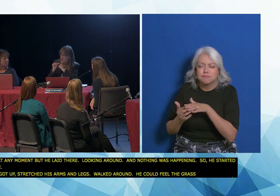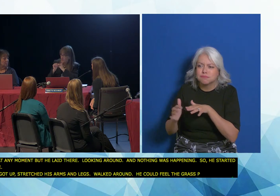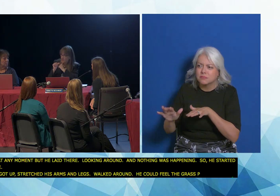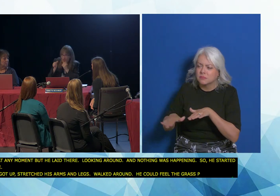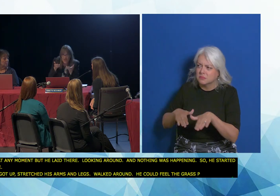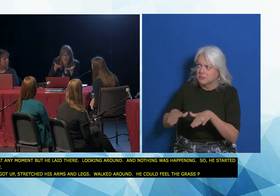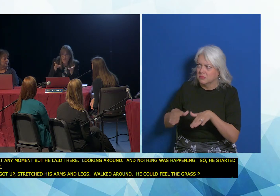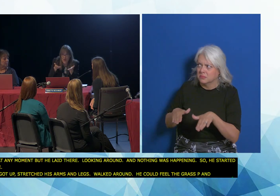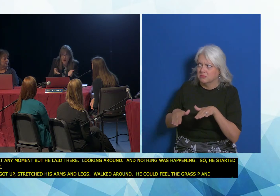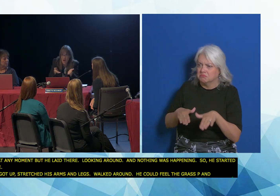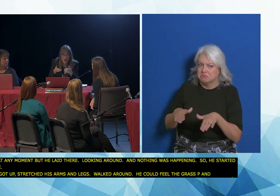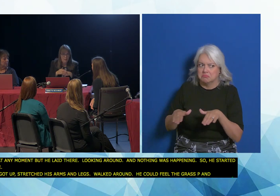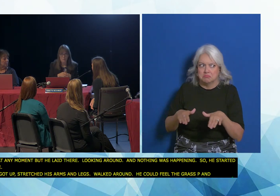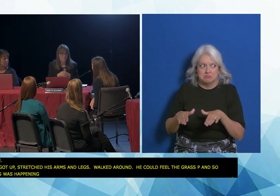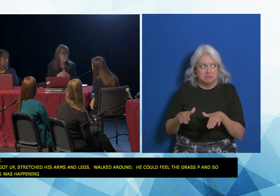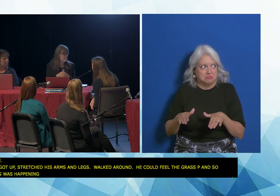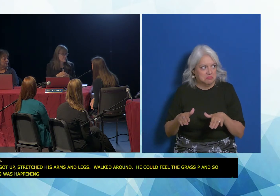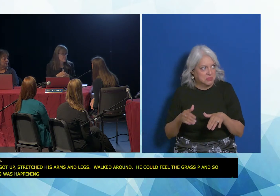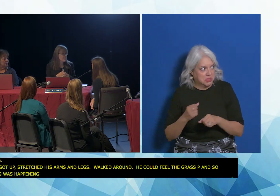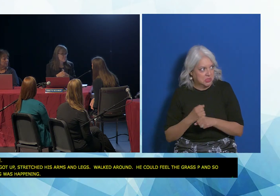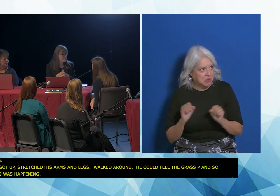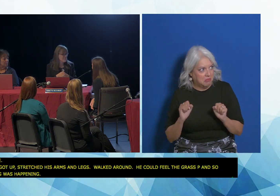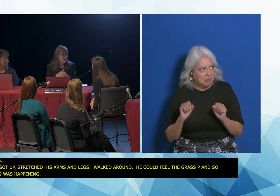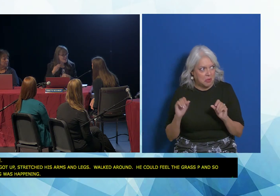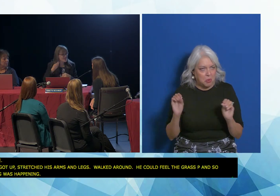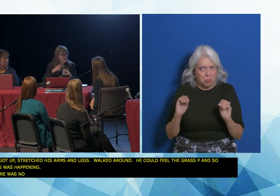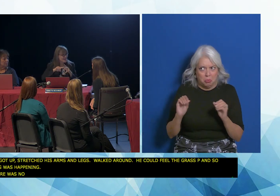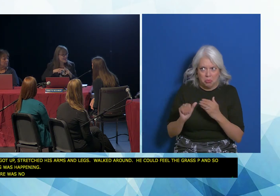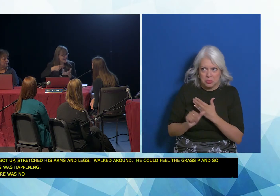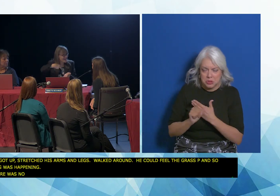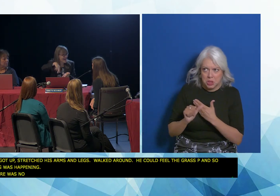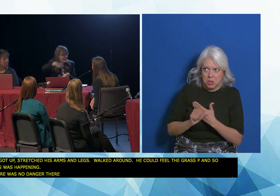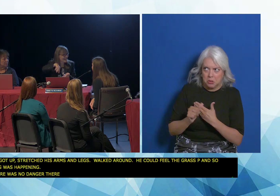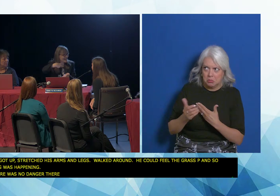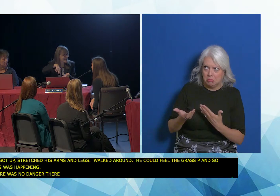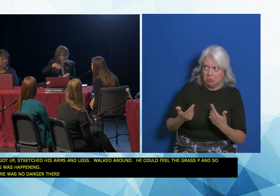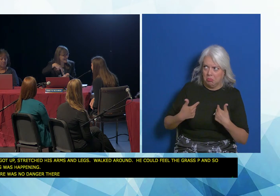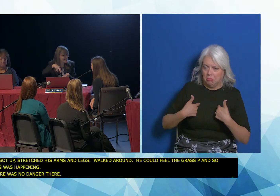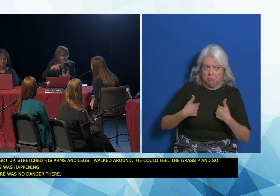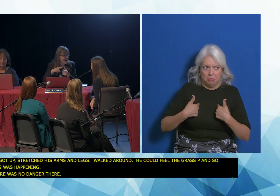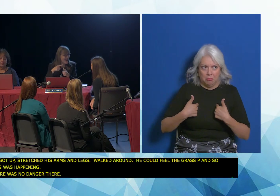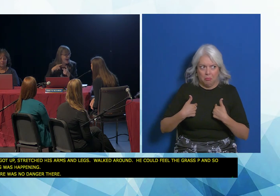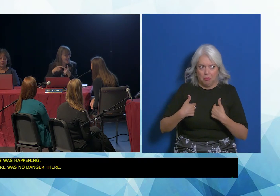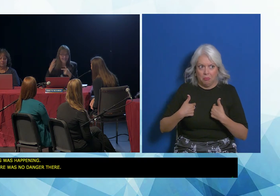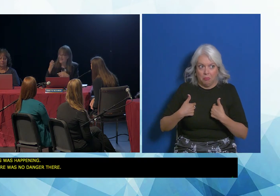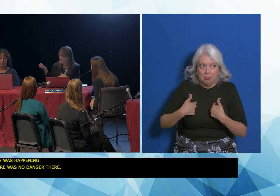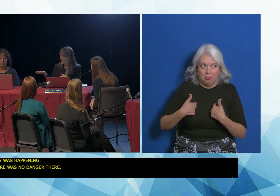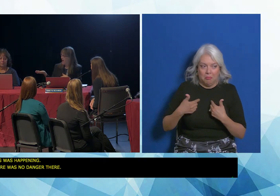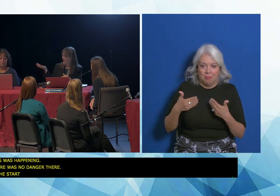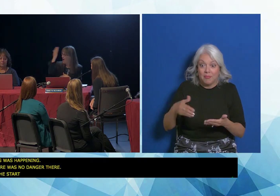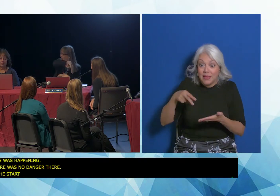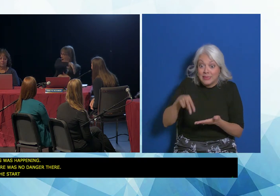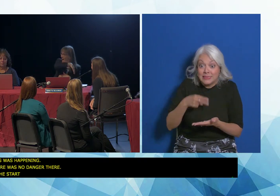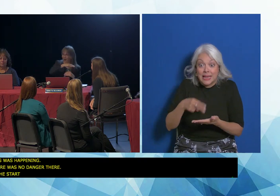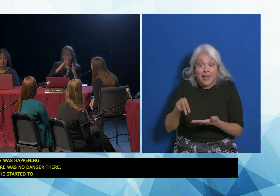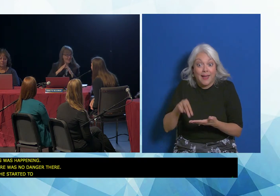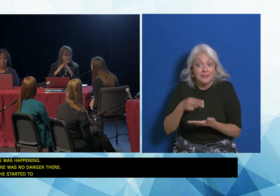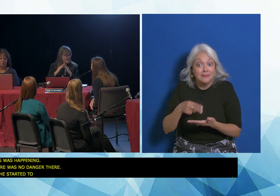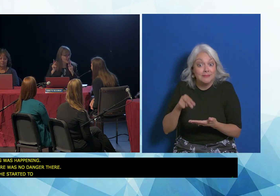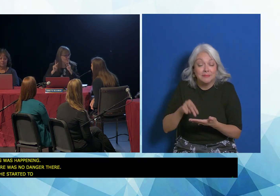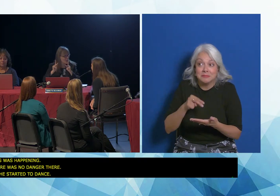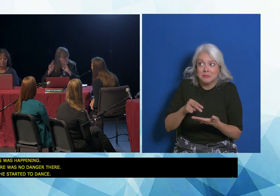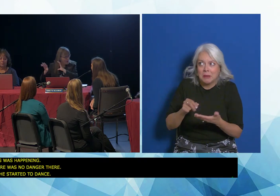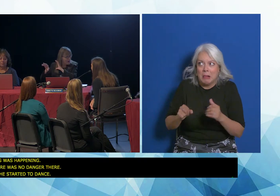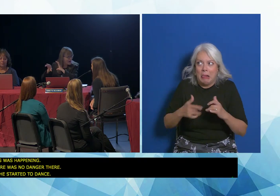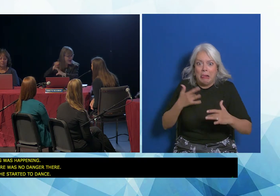was happening. There was no danger there. So he started to dance. And then